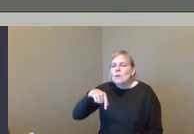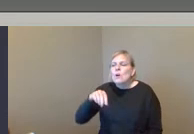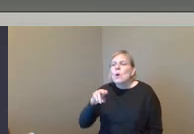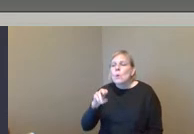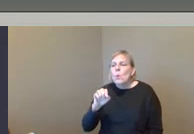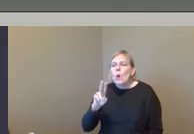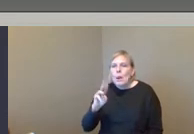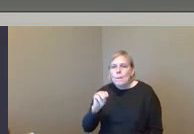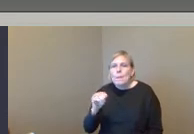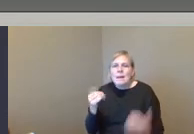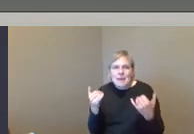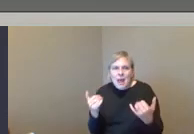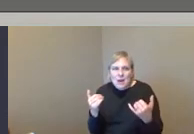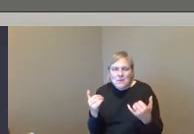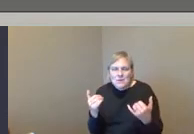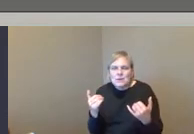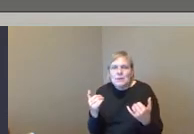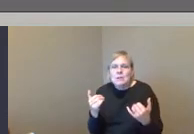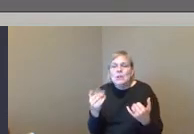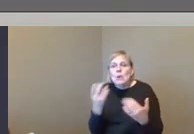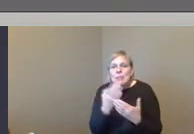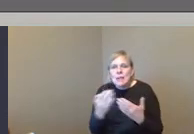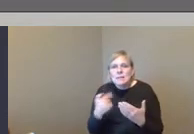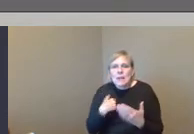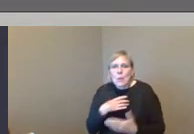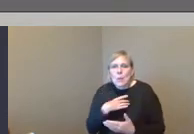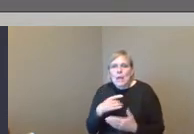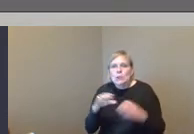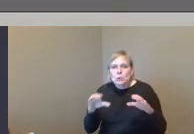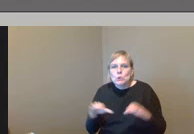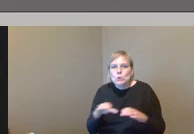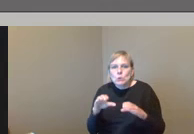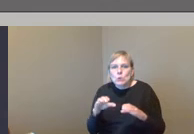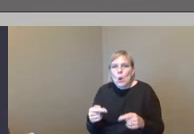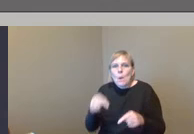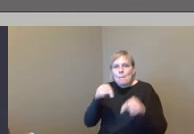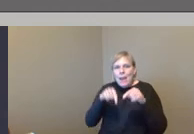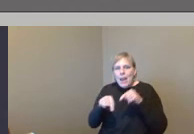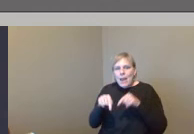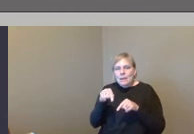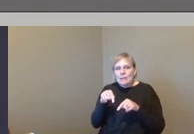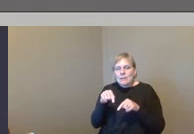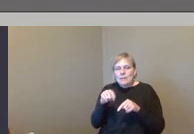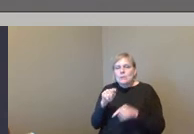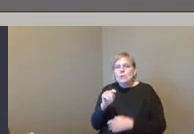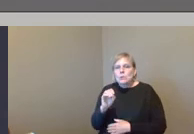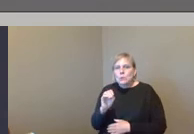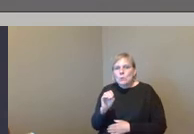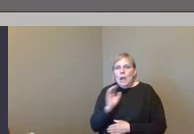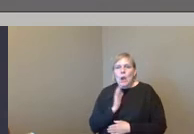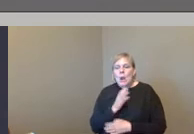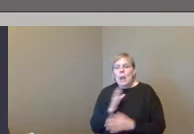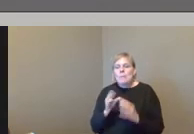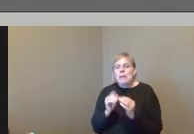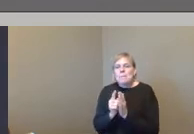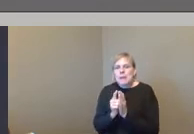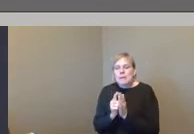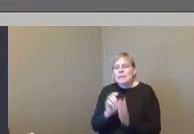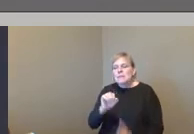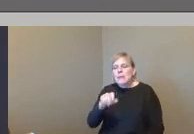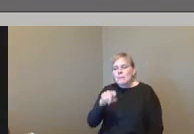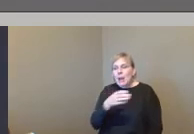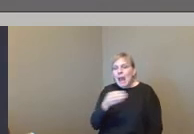Correct. So the two things I'd like to do is go back to our meeting minutes. We have